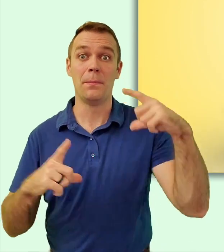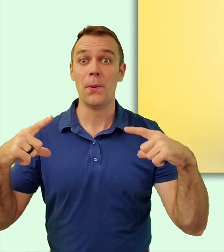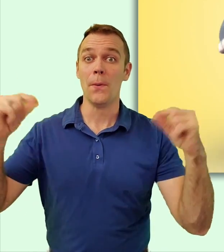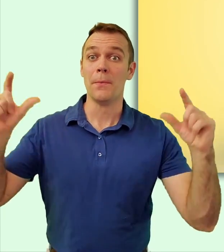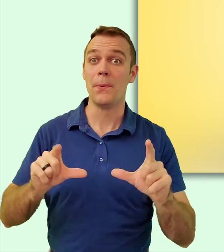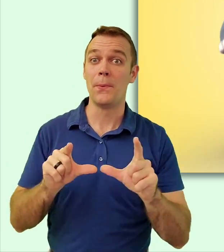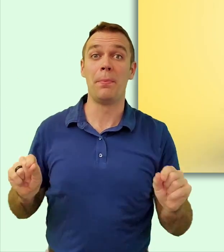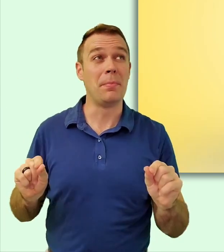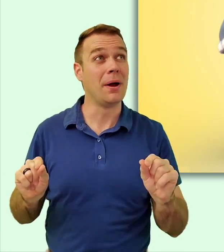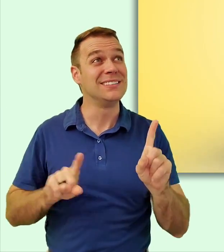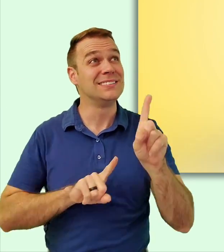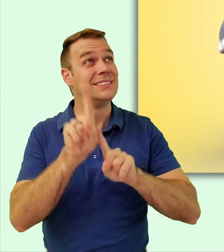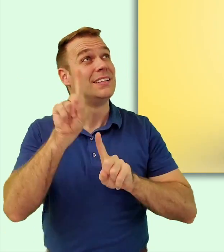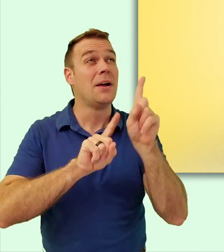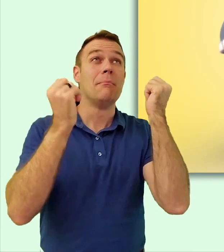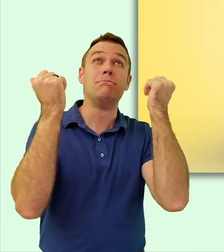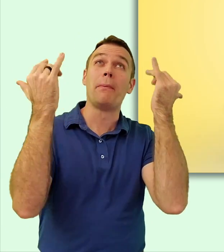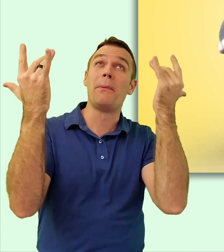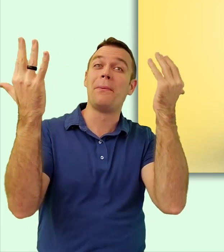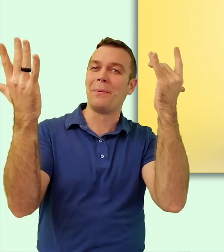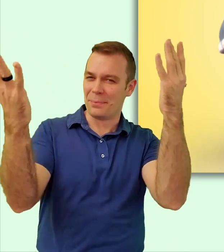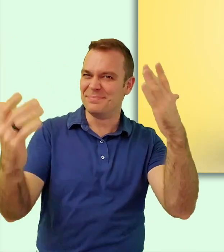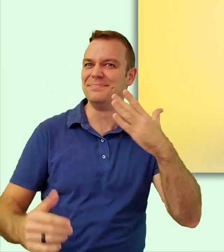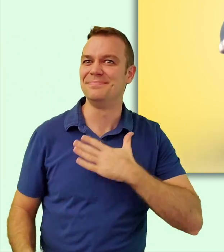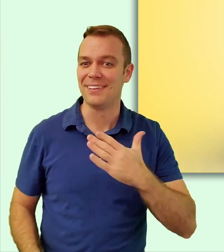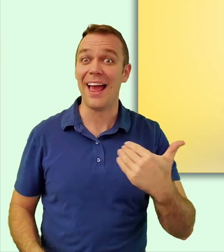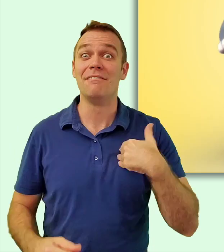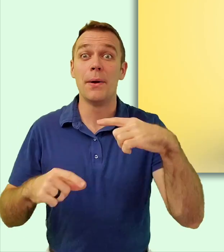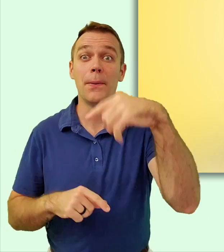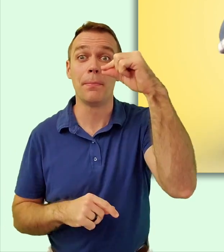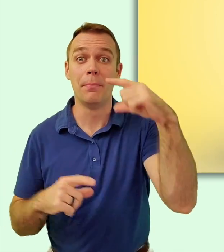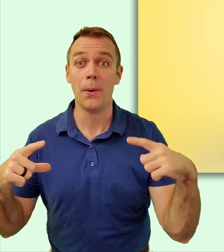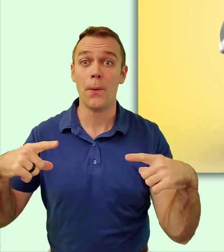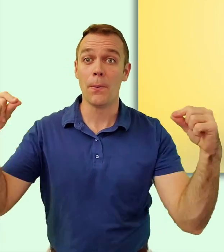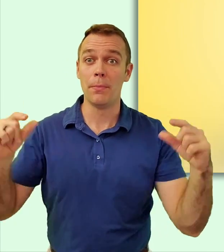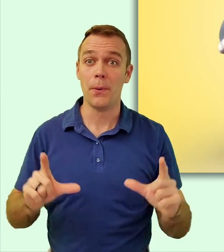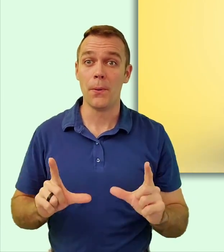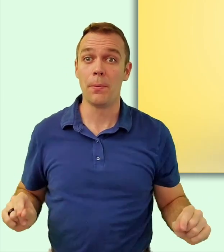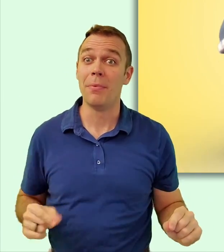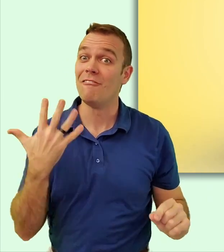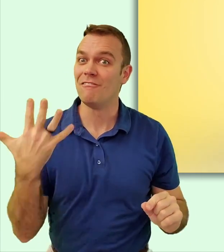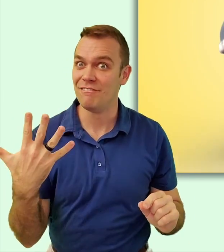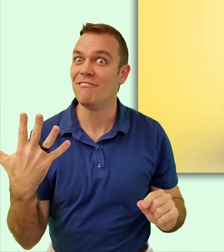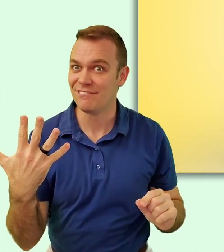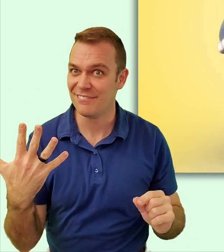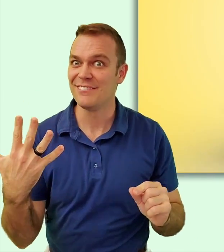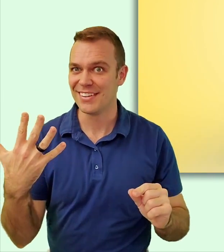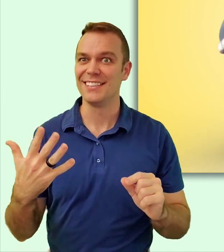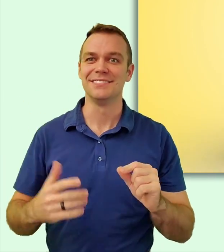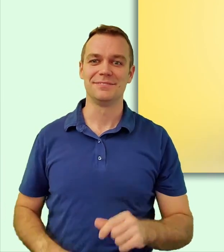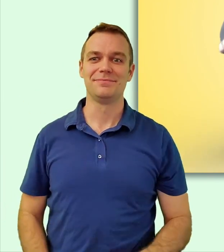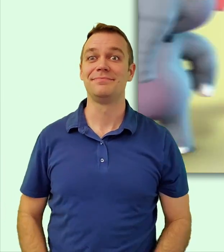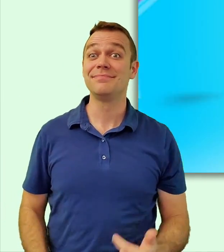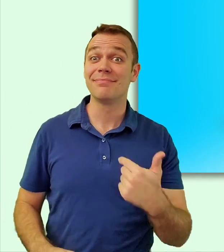in the sky so, so far. I have 5 pointy arms. I'm a star, I'm